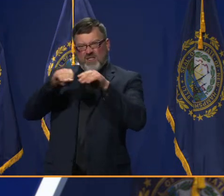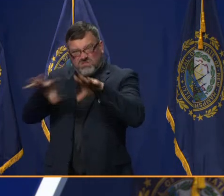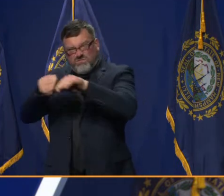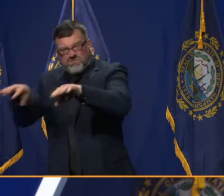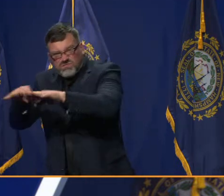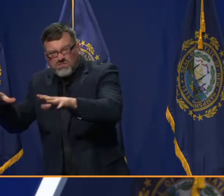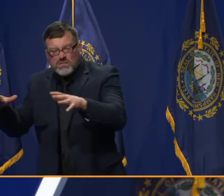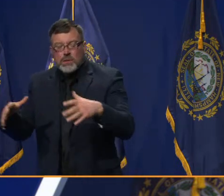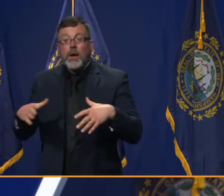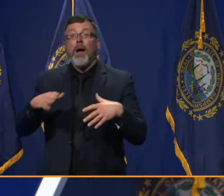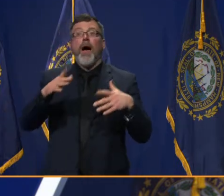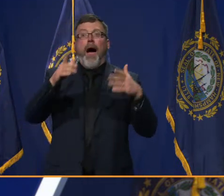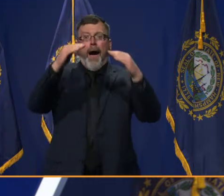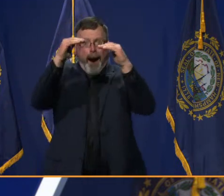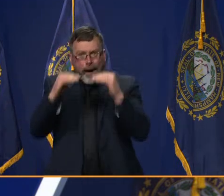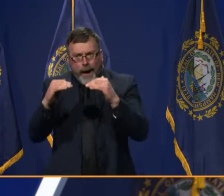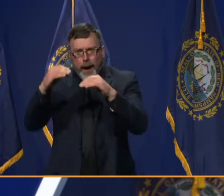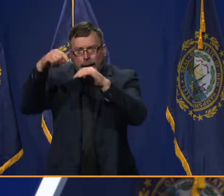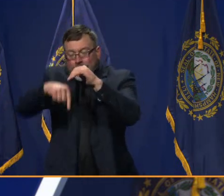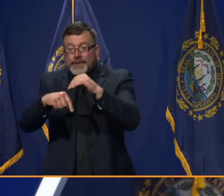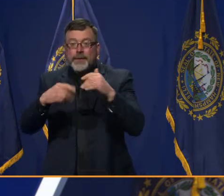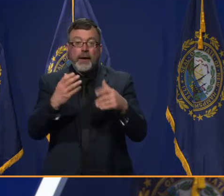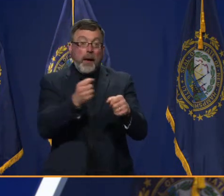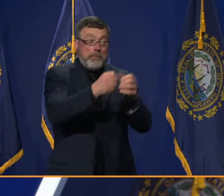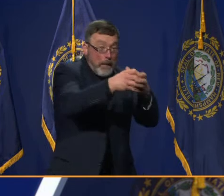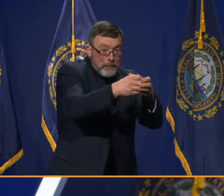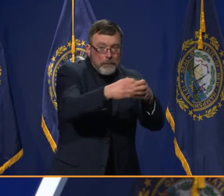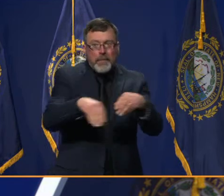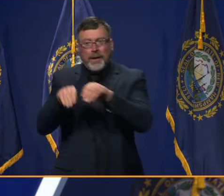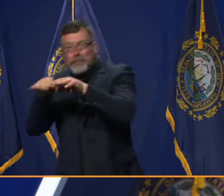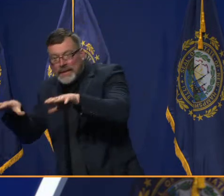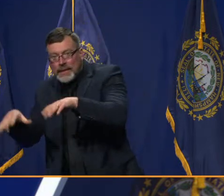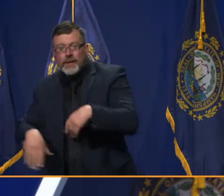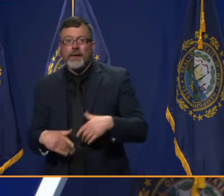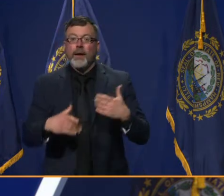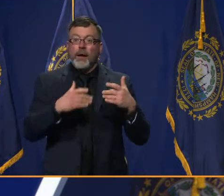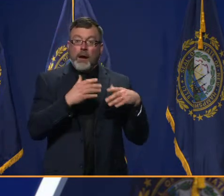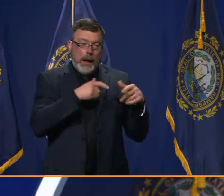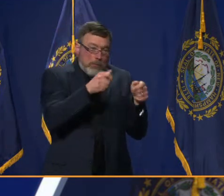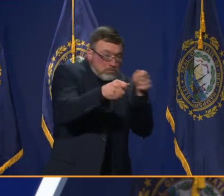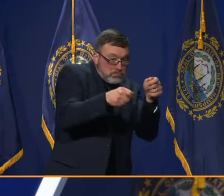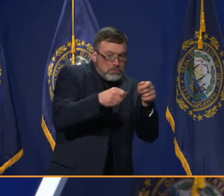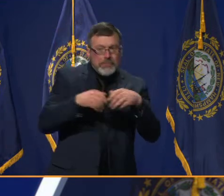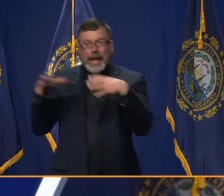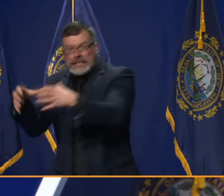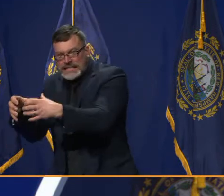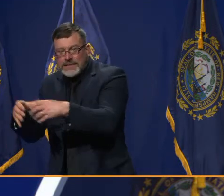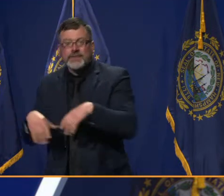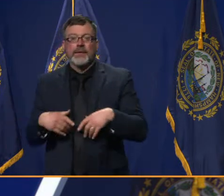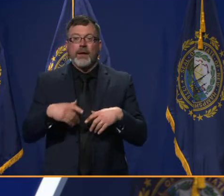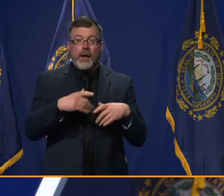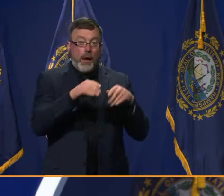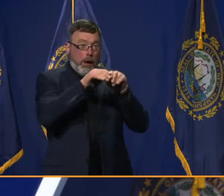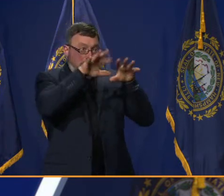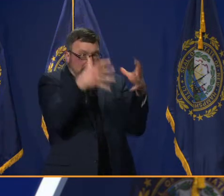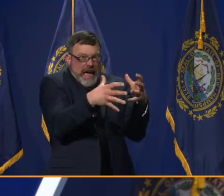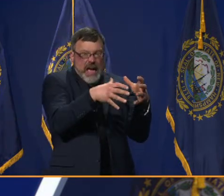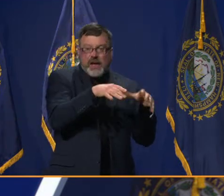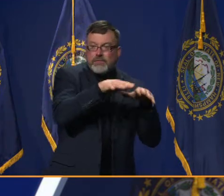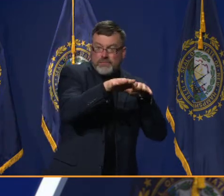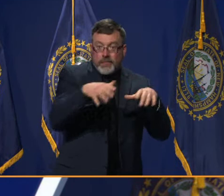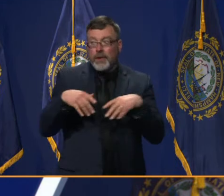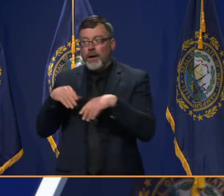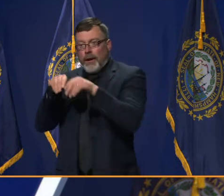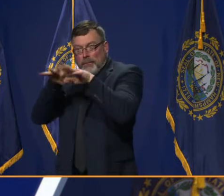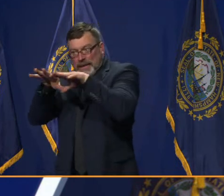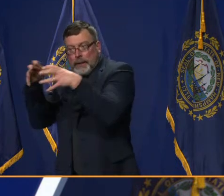outbreak, right? Containment versus mitigation, pandemic versus epidemic. I'm still honestly figuring that one out. And we were faced with